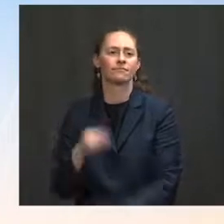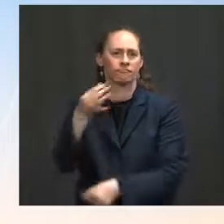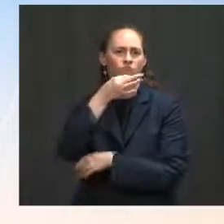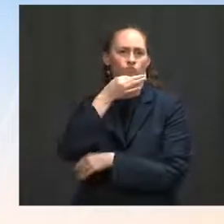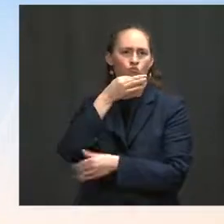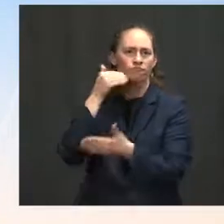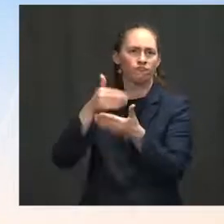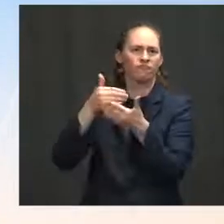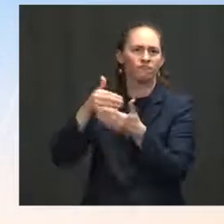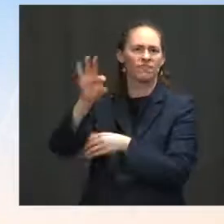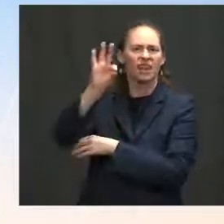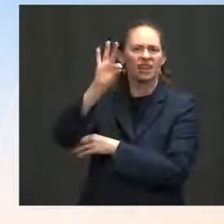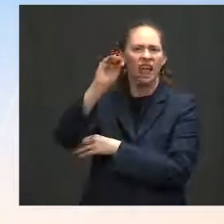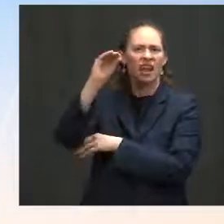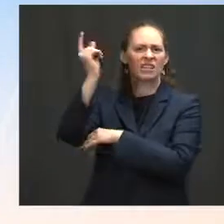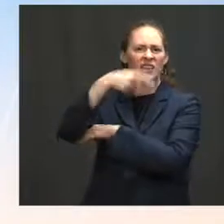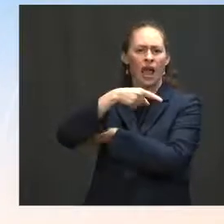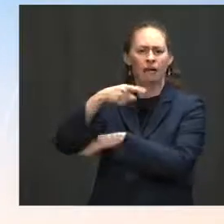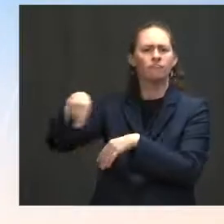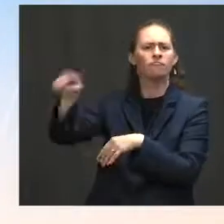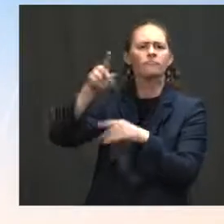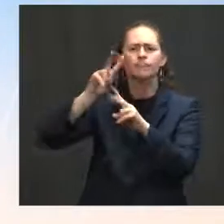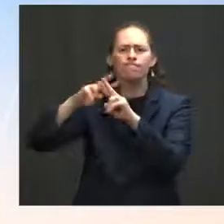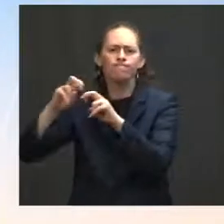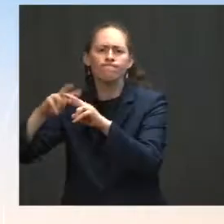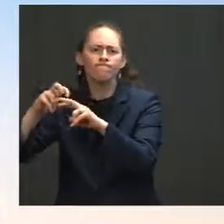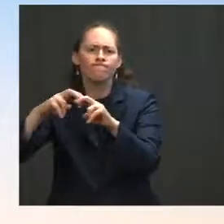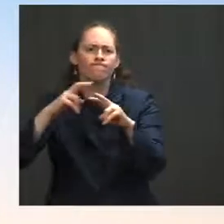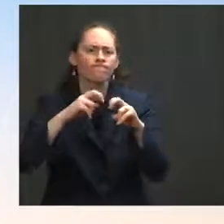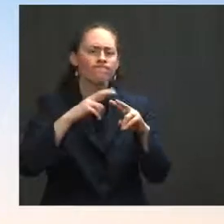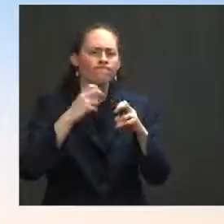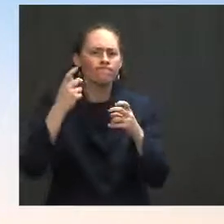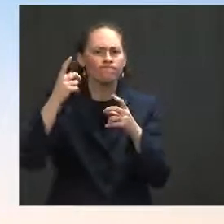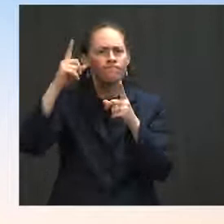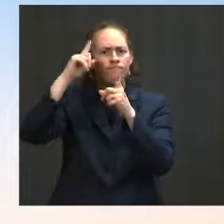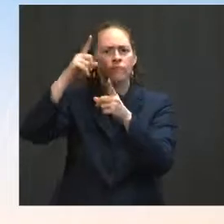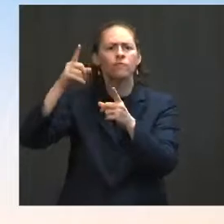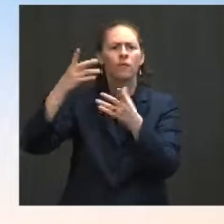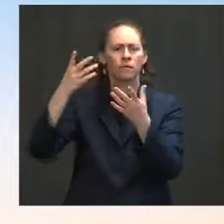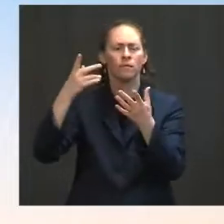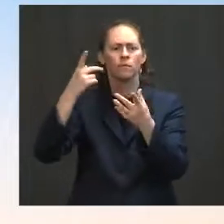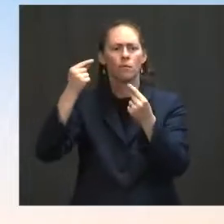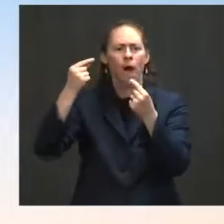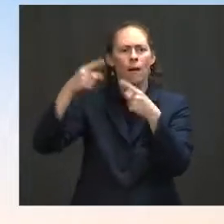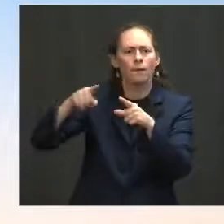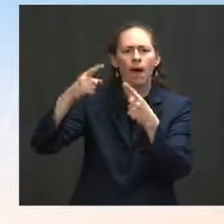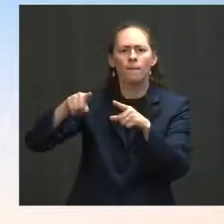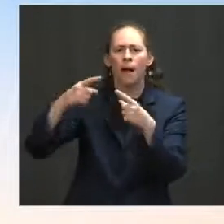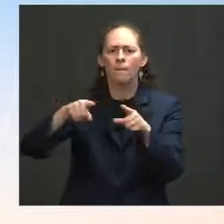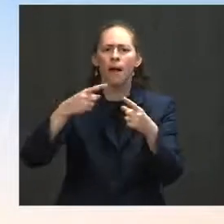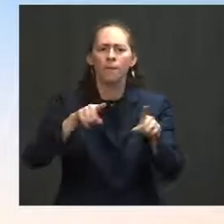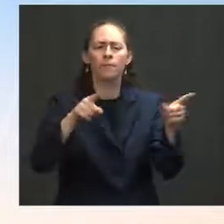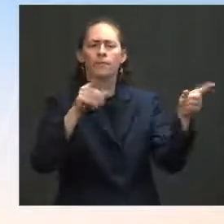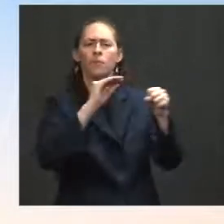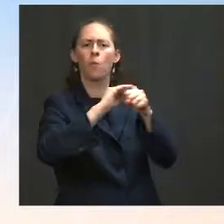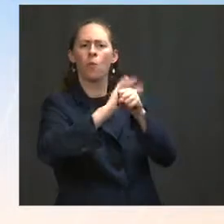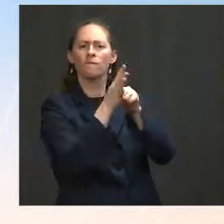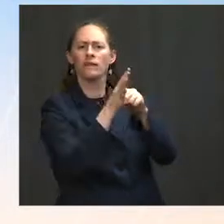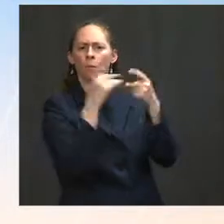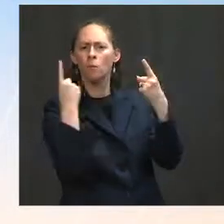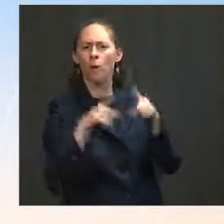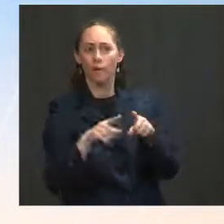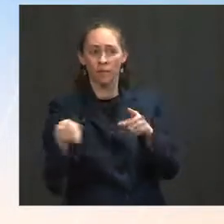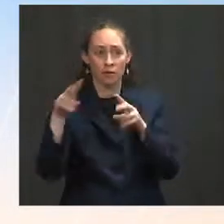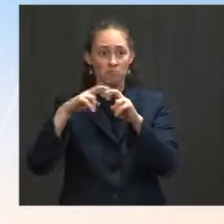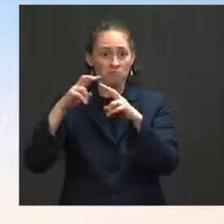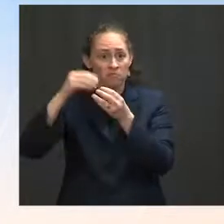to redouble its efforts and analyze information about the origin of COVID-19. Is the president receiving, or has the president